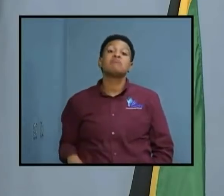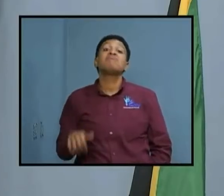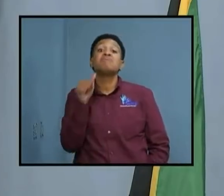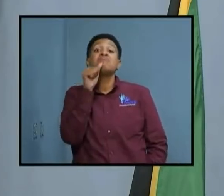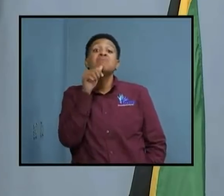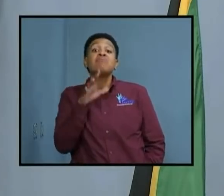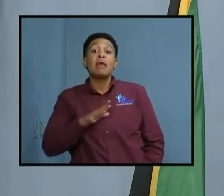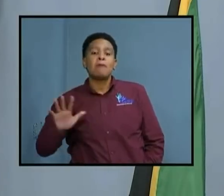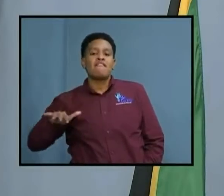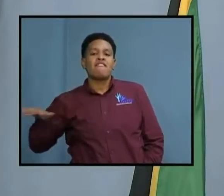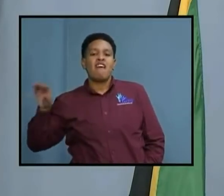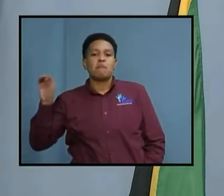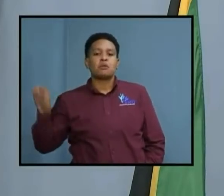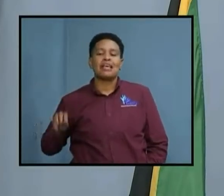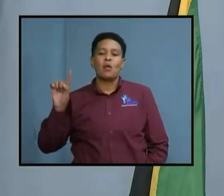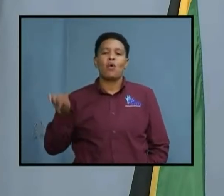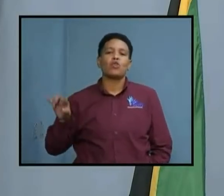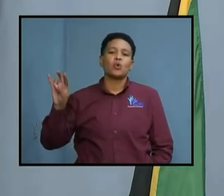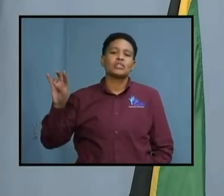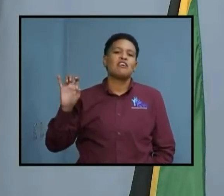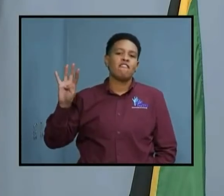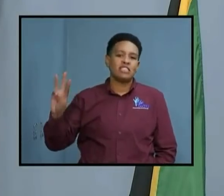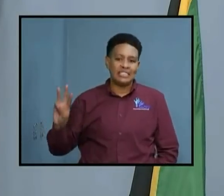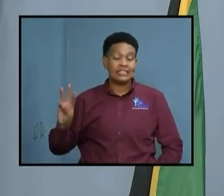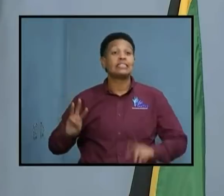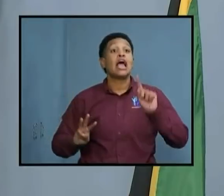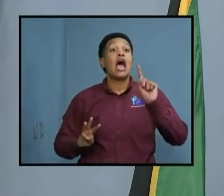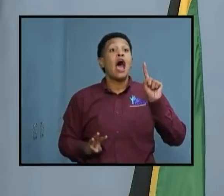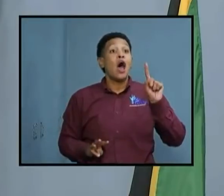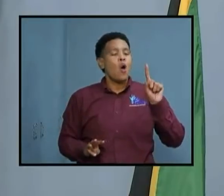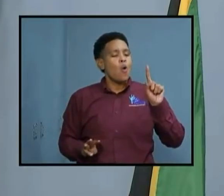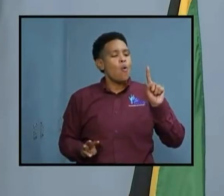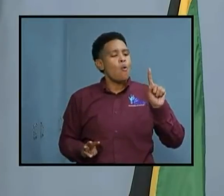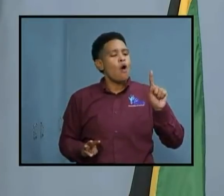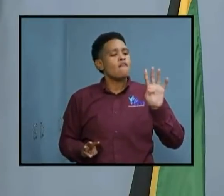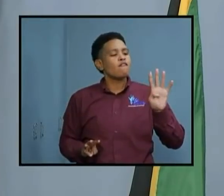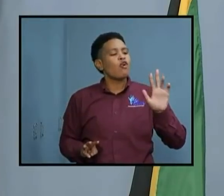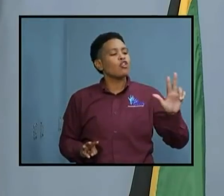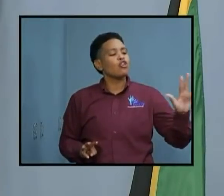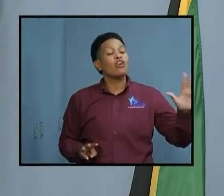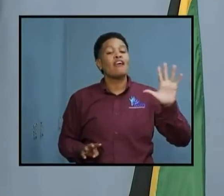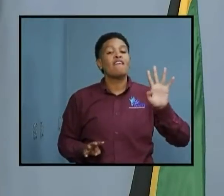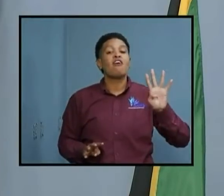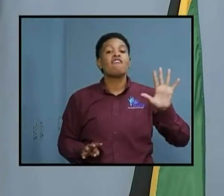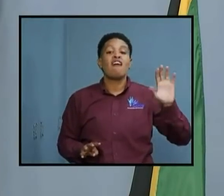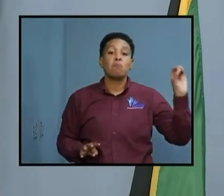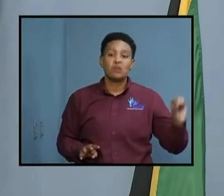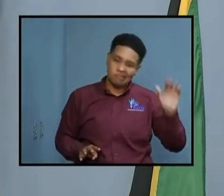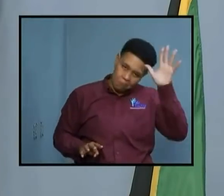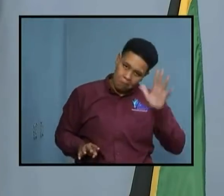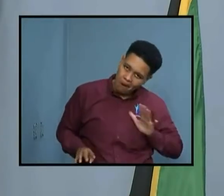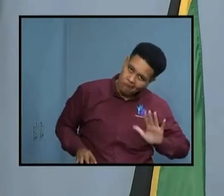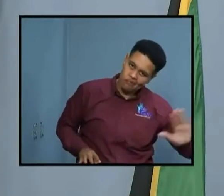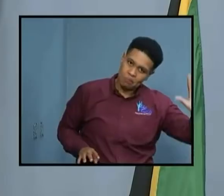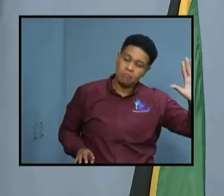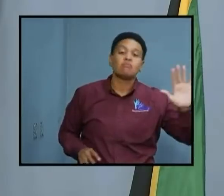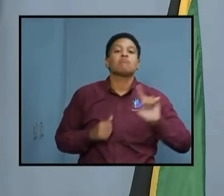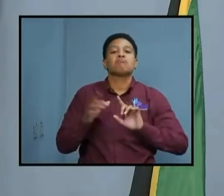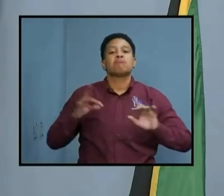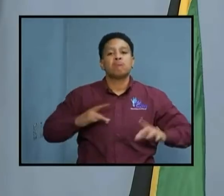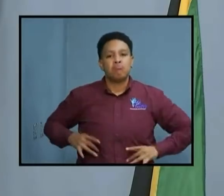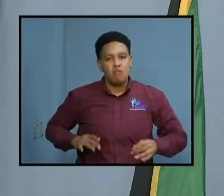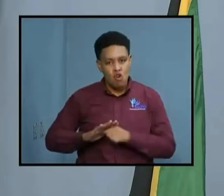that's 1,746, and 1,433 or 45% are males.